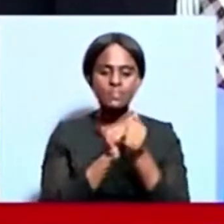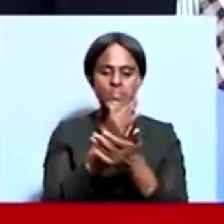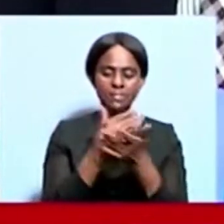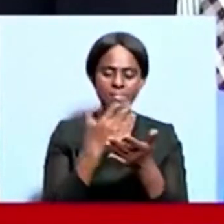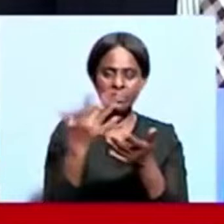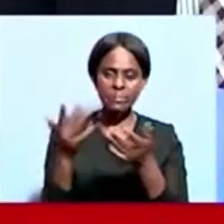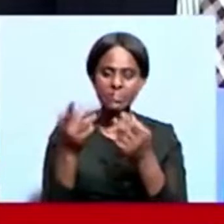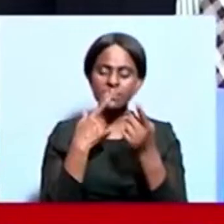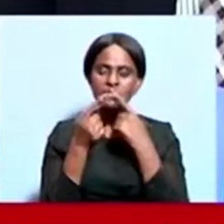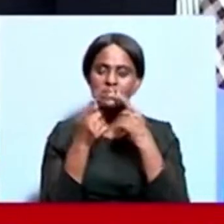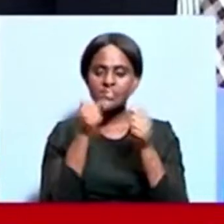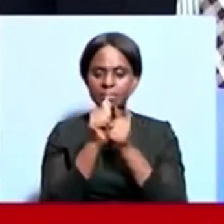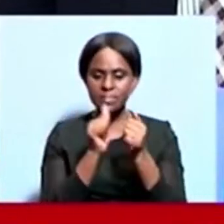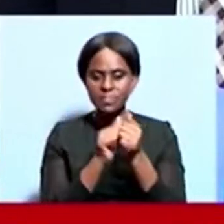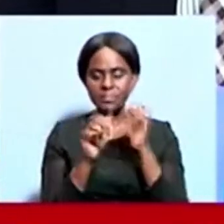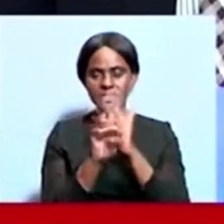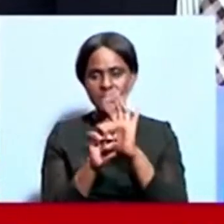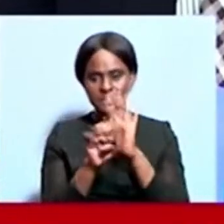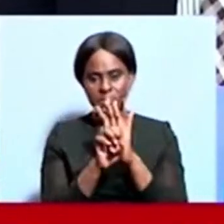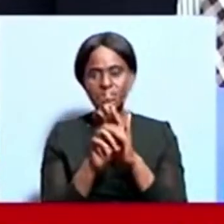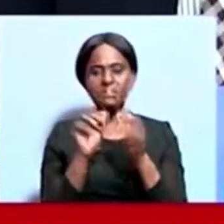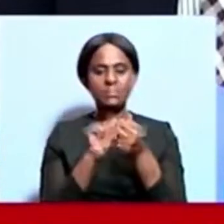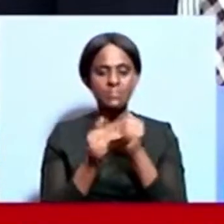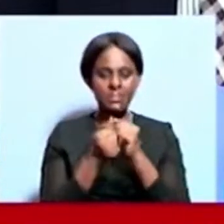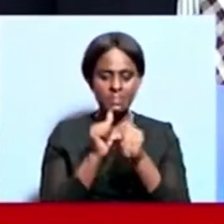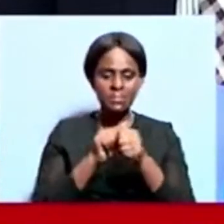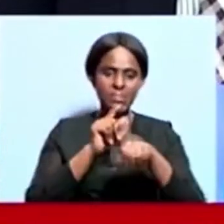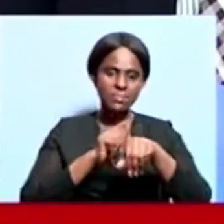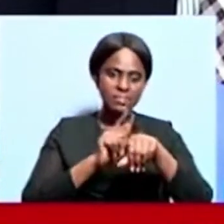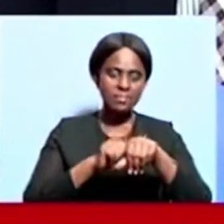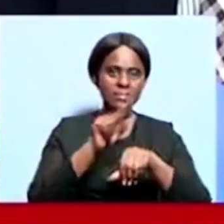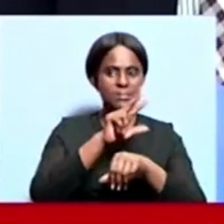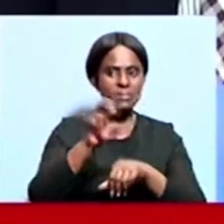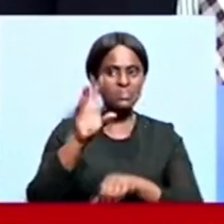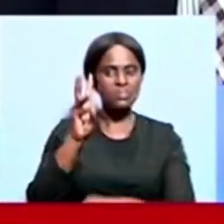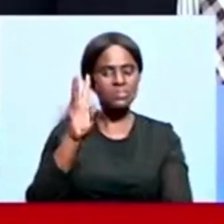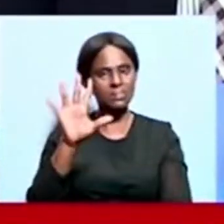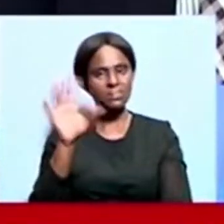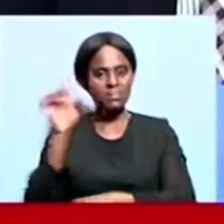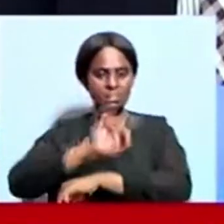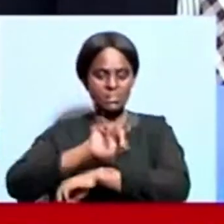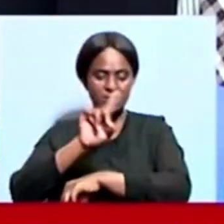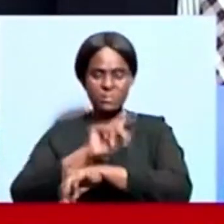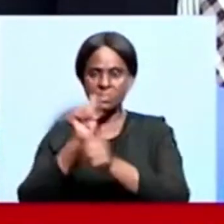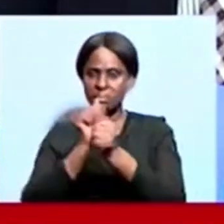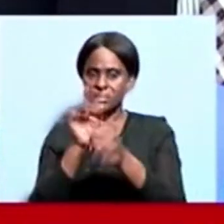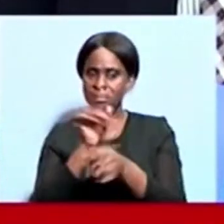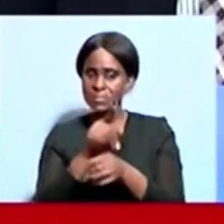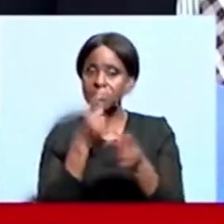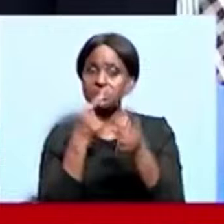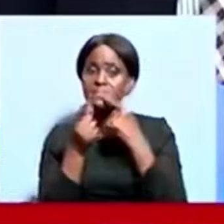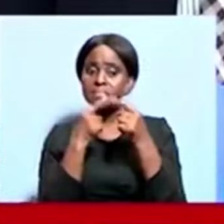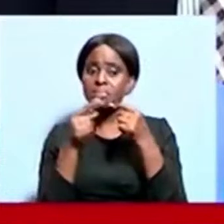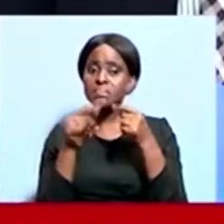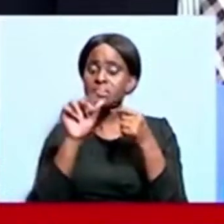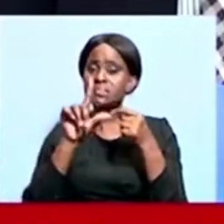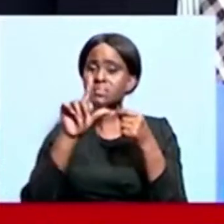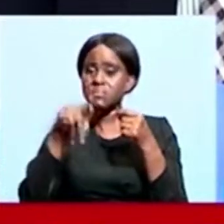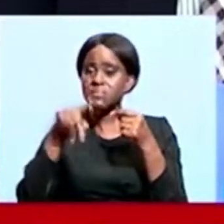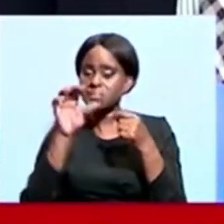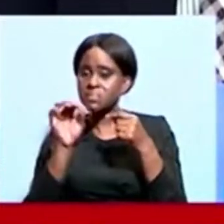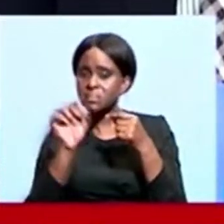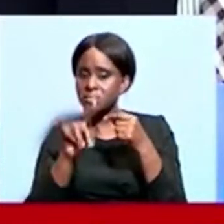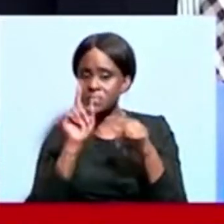talking about. For example, it says the defect liability period shall be 365 days. Without that mention, the local purchase order will not have